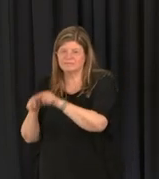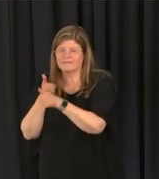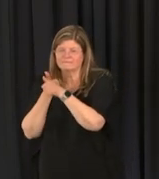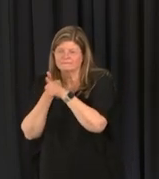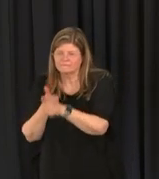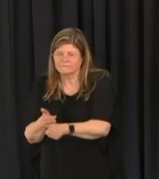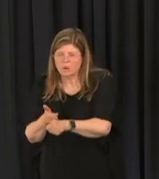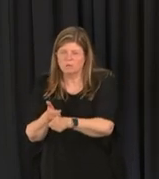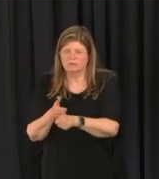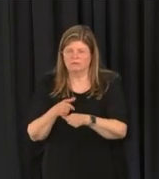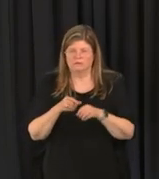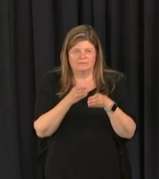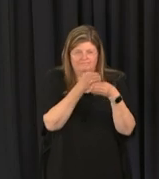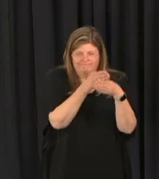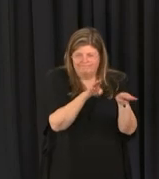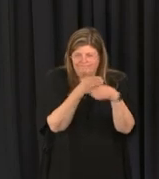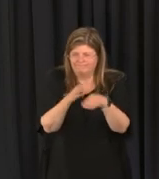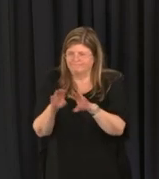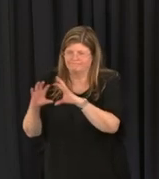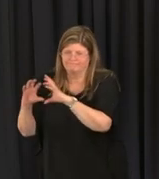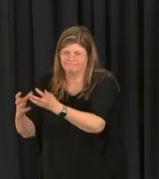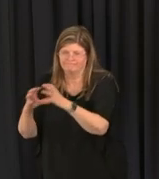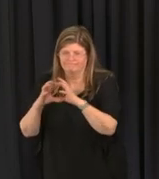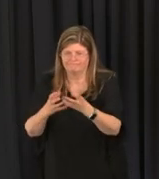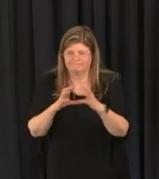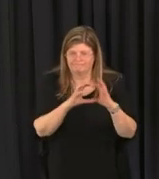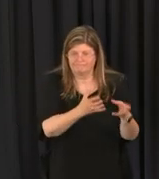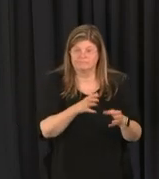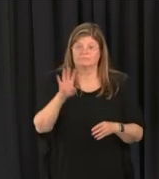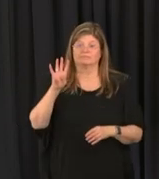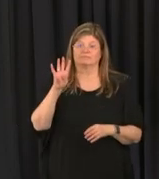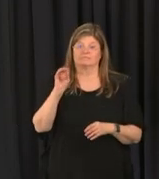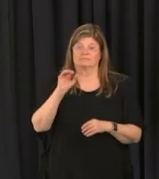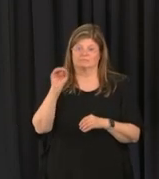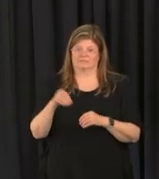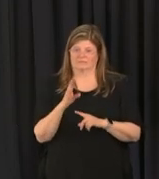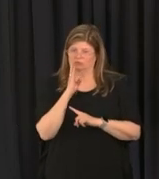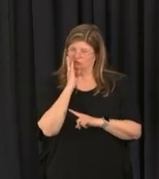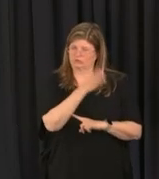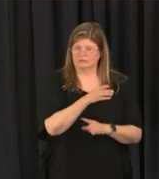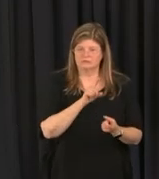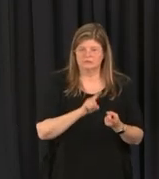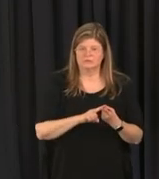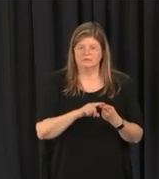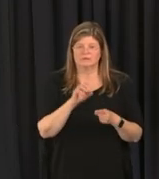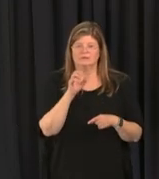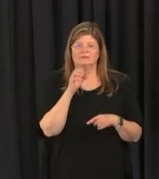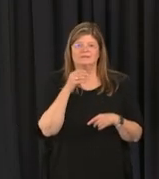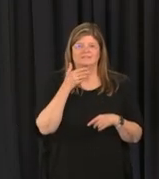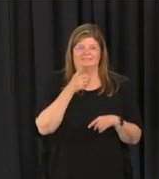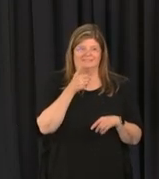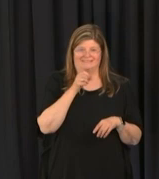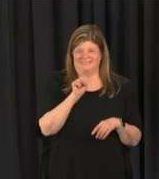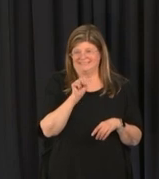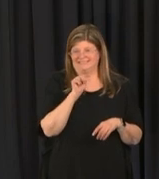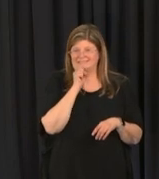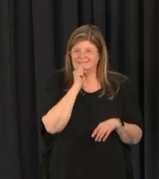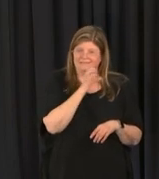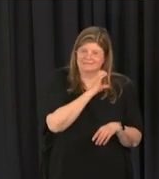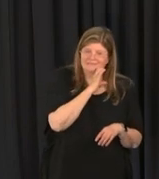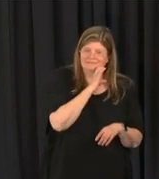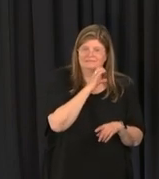we've indicated. About 40% go to seniors over the age of